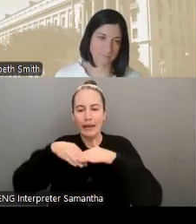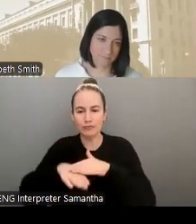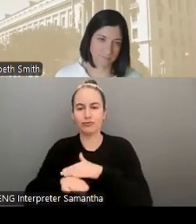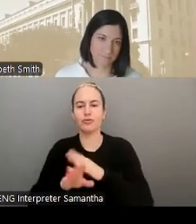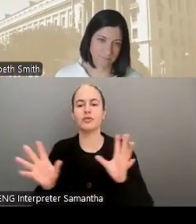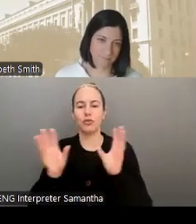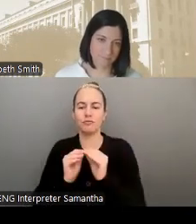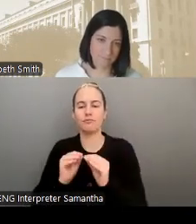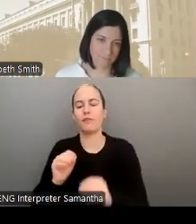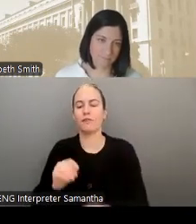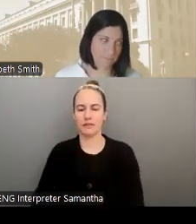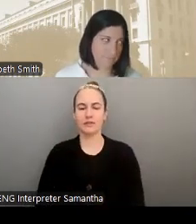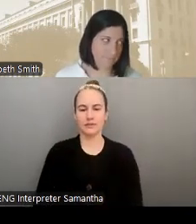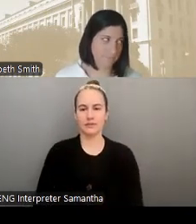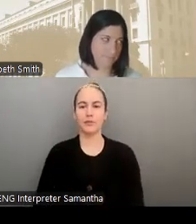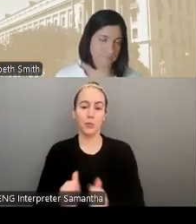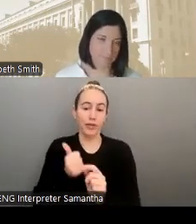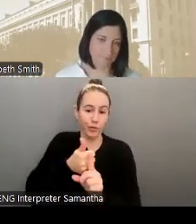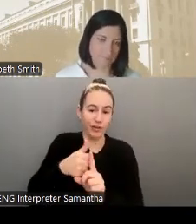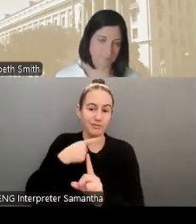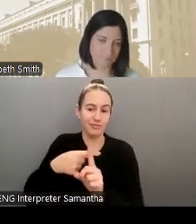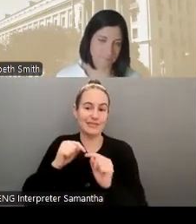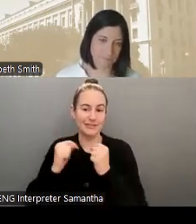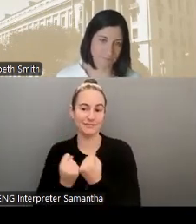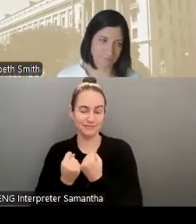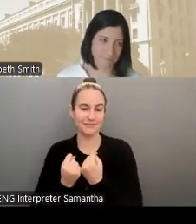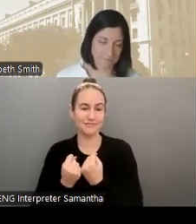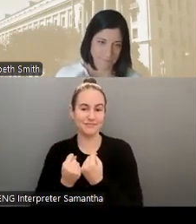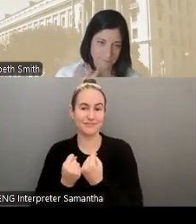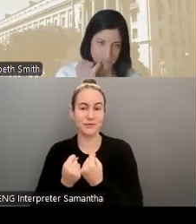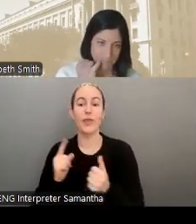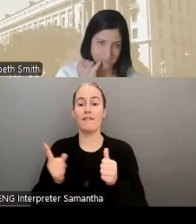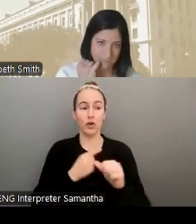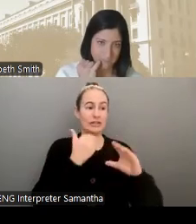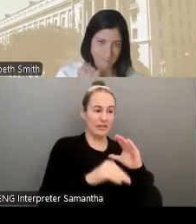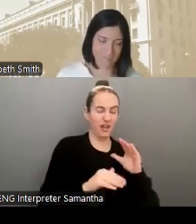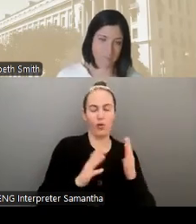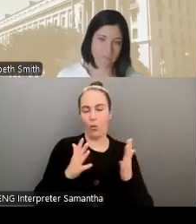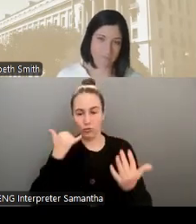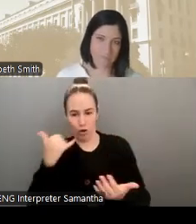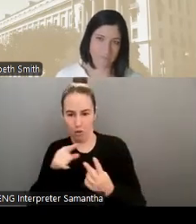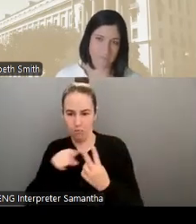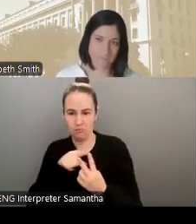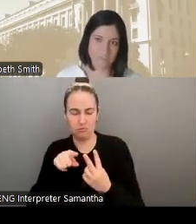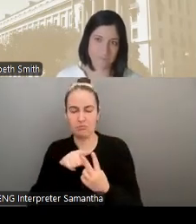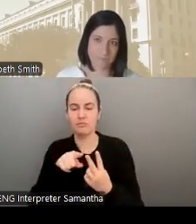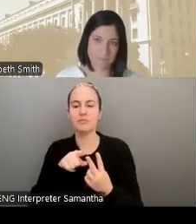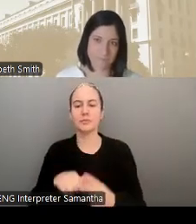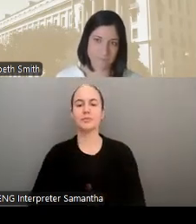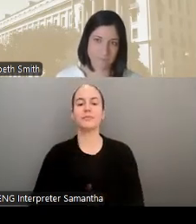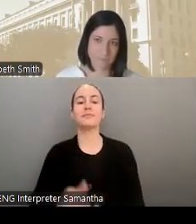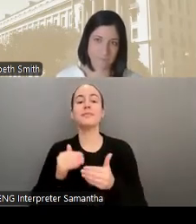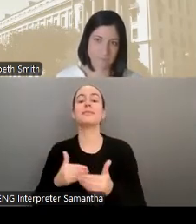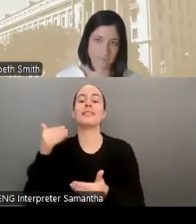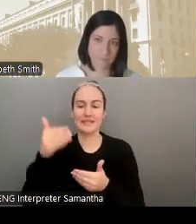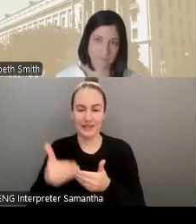team. So following that call or that email that you'll receive from the auditor in charge, you're going to receive